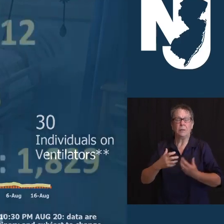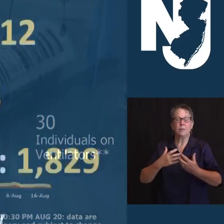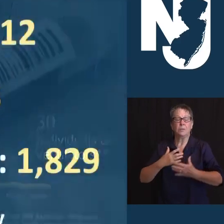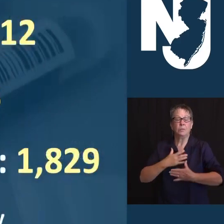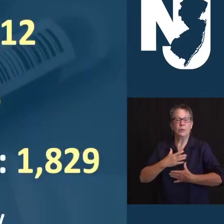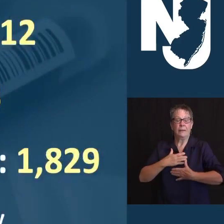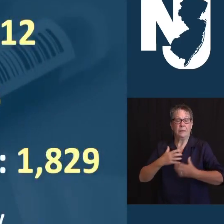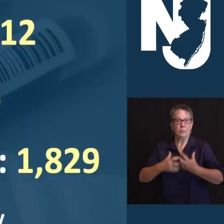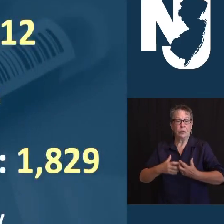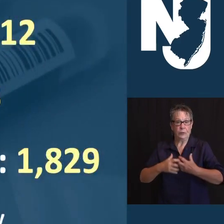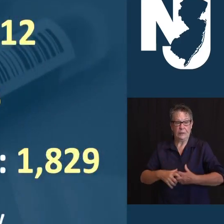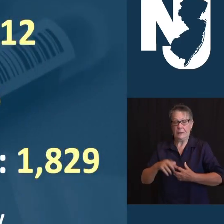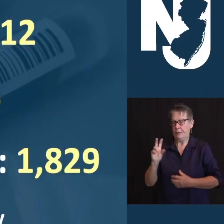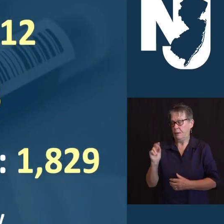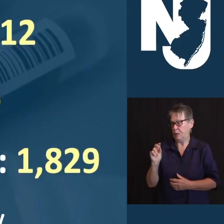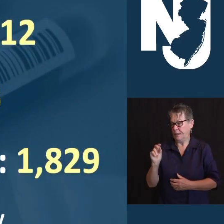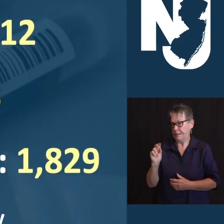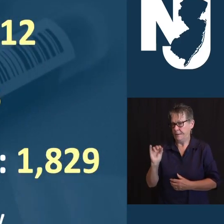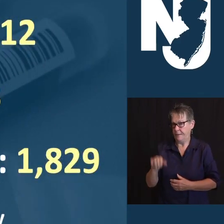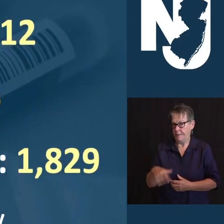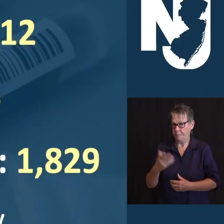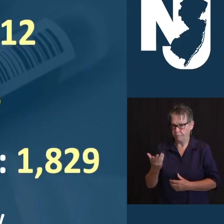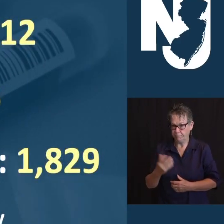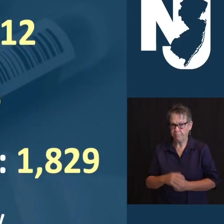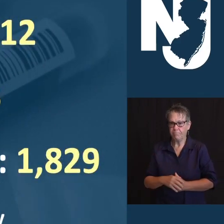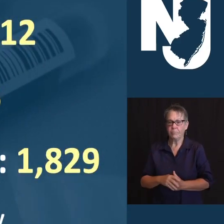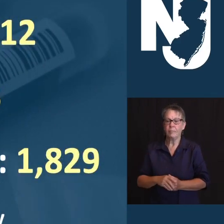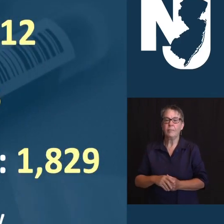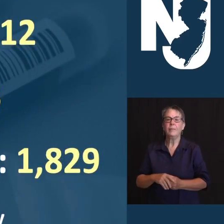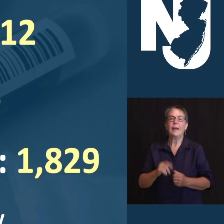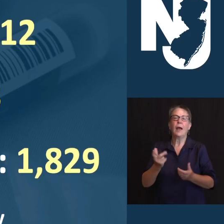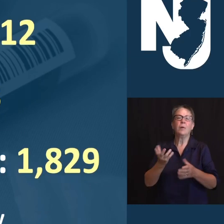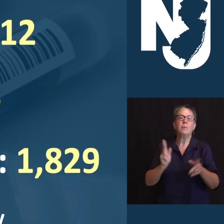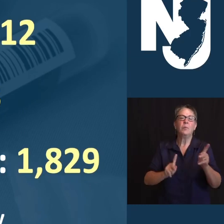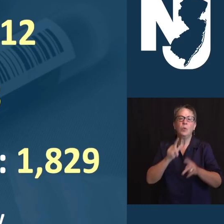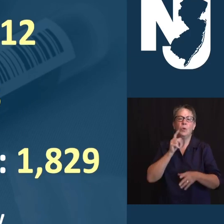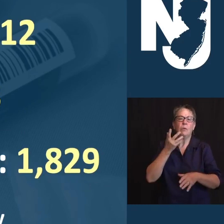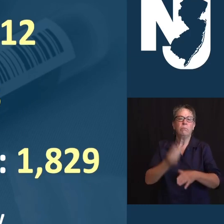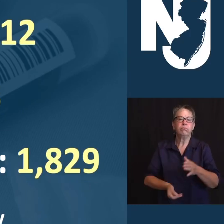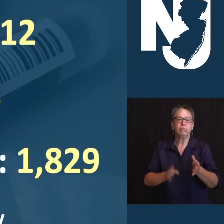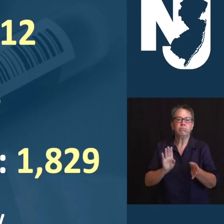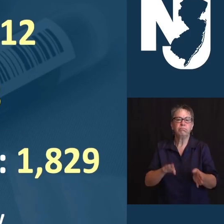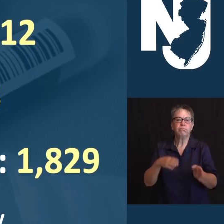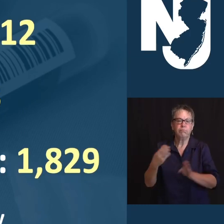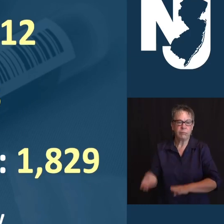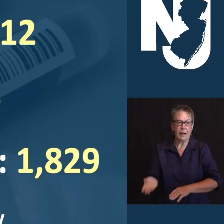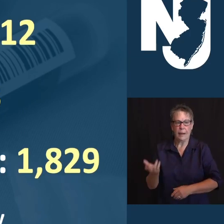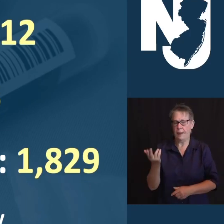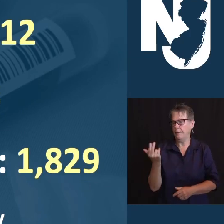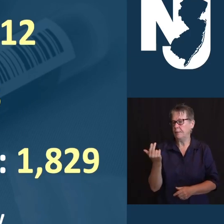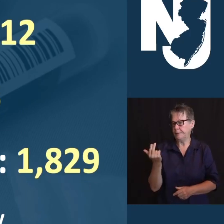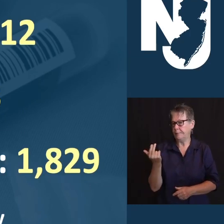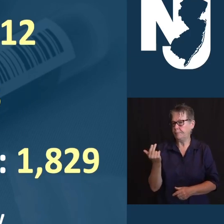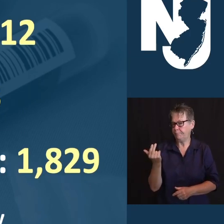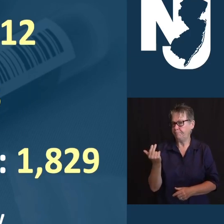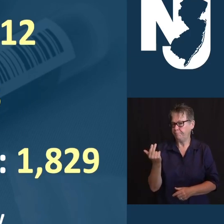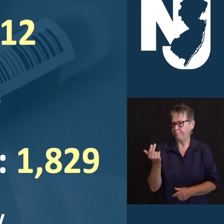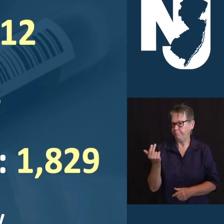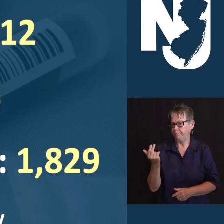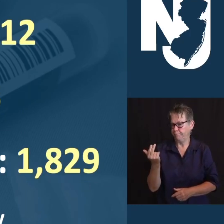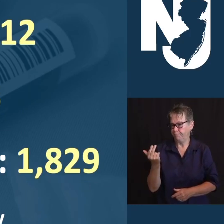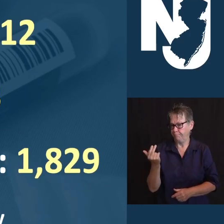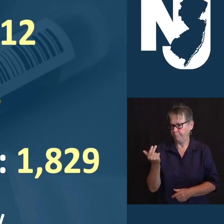another 13 deaths that are now confirmed to be from COVID-19 related complications. 10 of these deaths